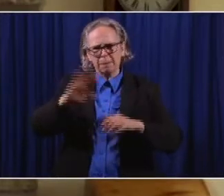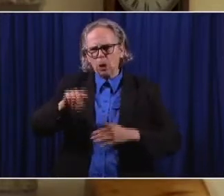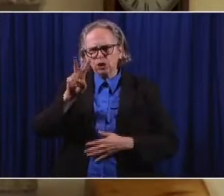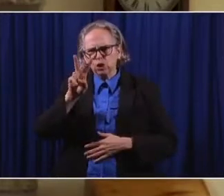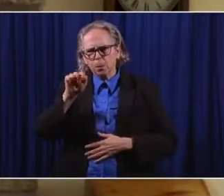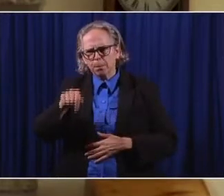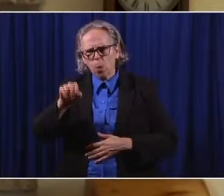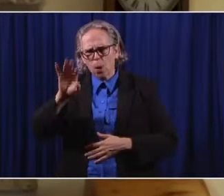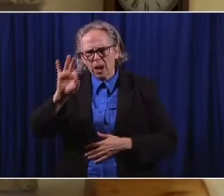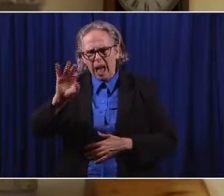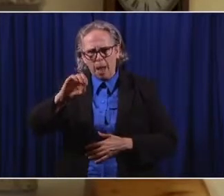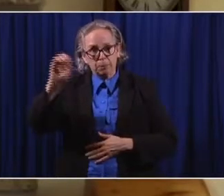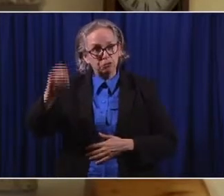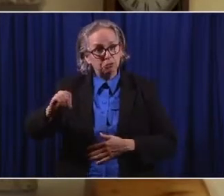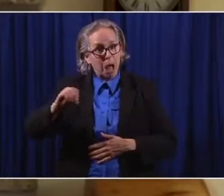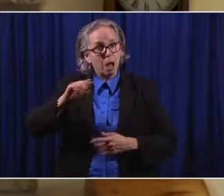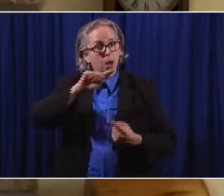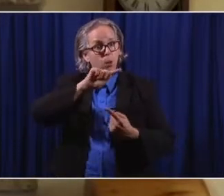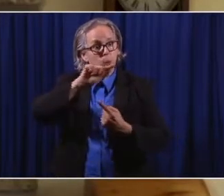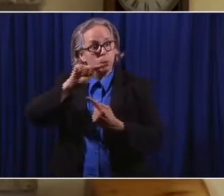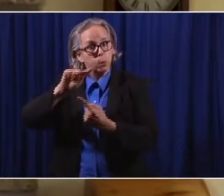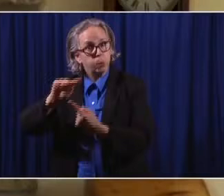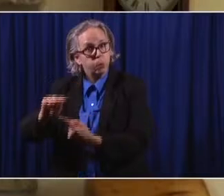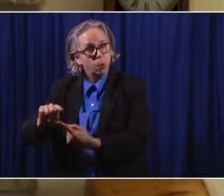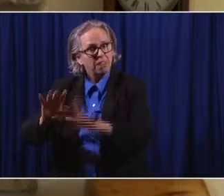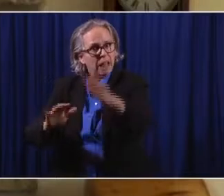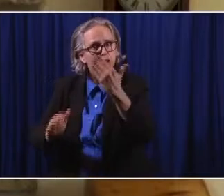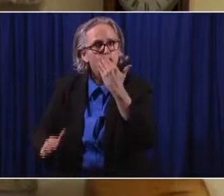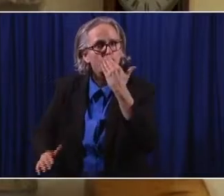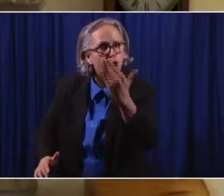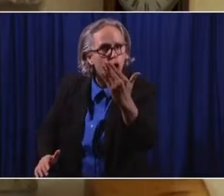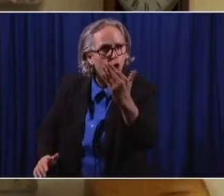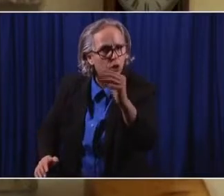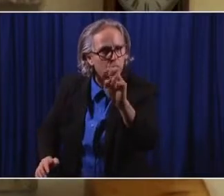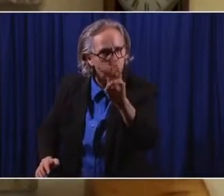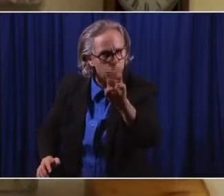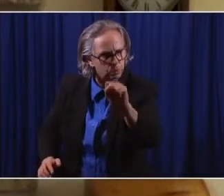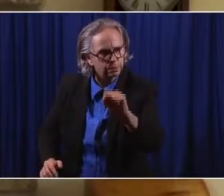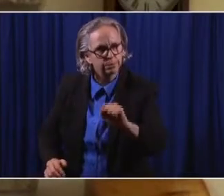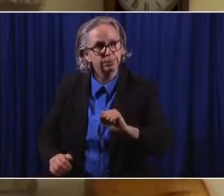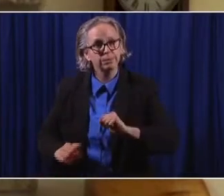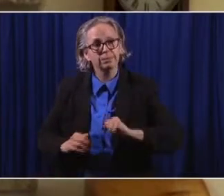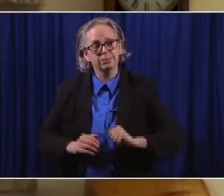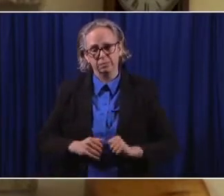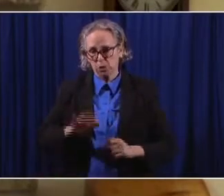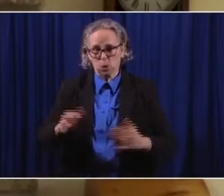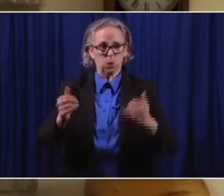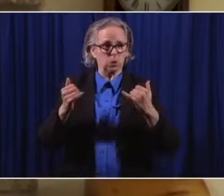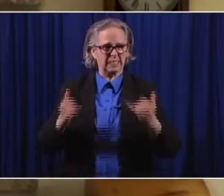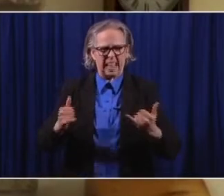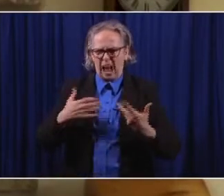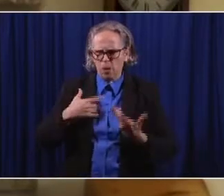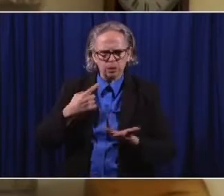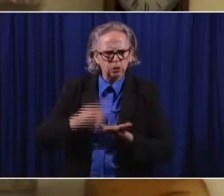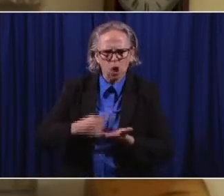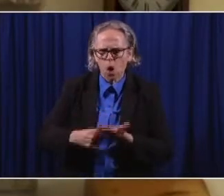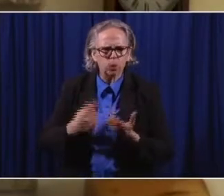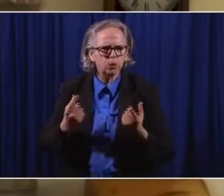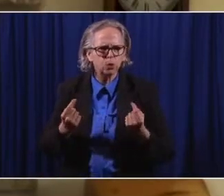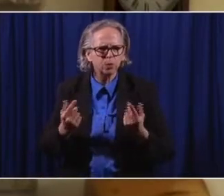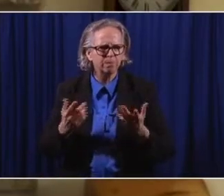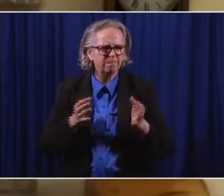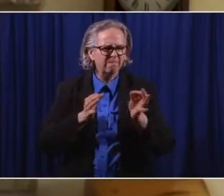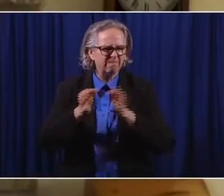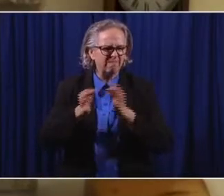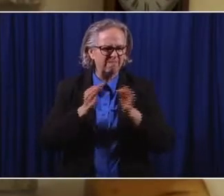2.9%. And a lot of what we're going to talk about today is how we get ready for winter. Beautiful day